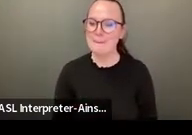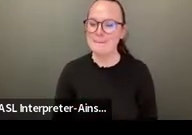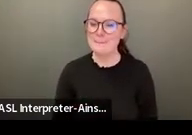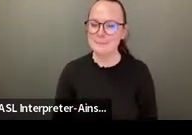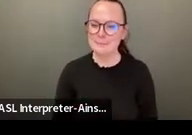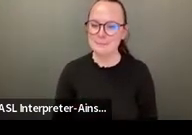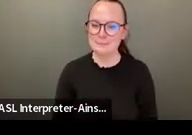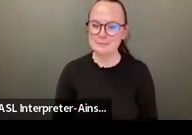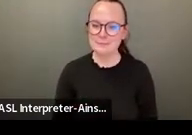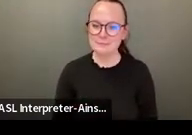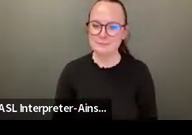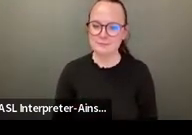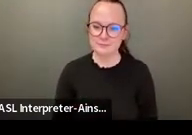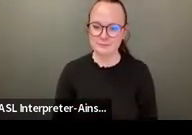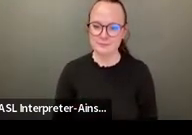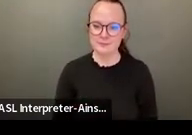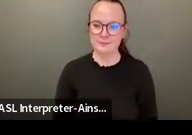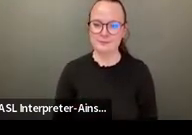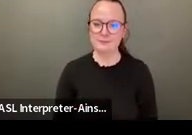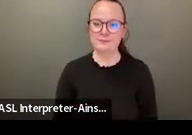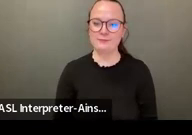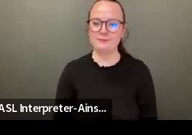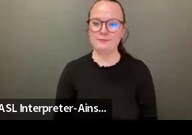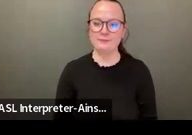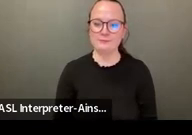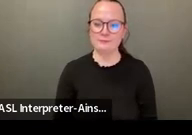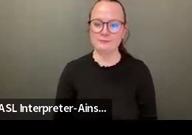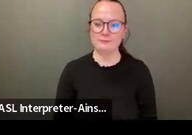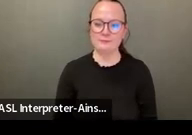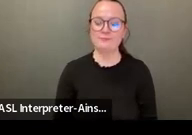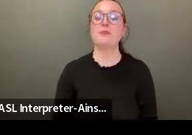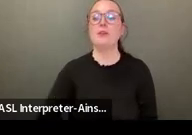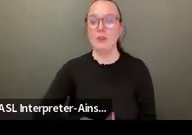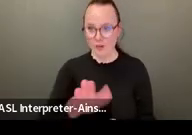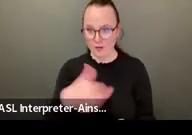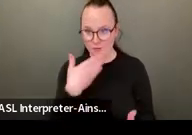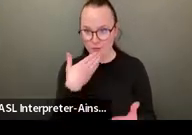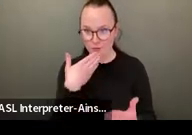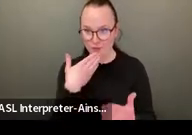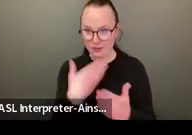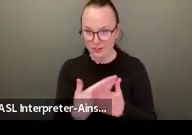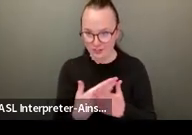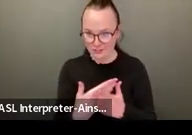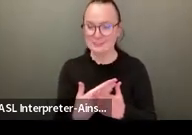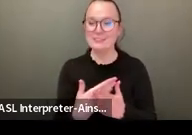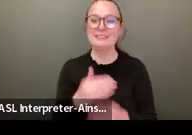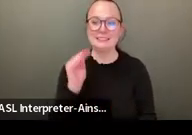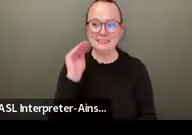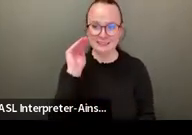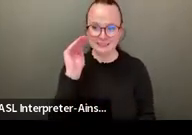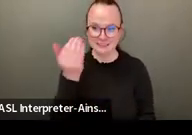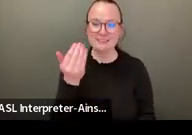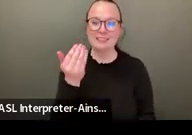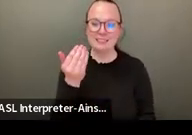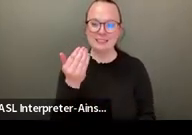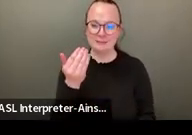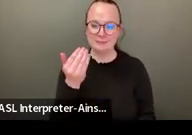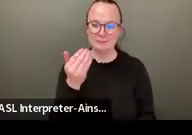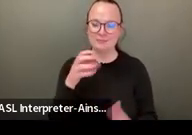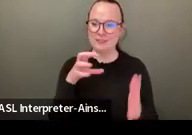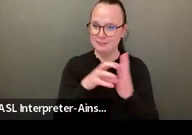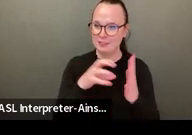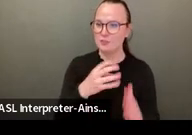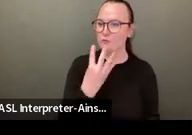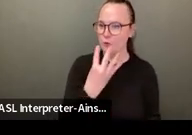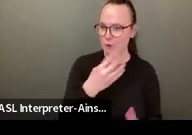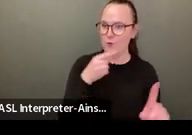Oh, good. It looks like People did get clarification around section four and the goals